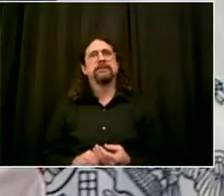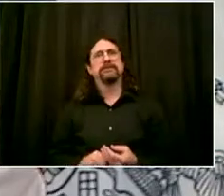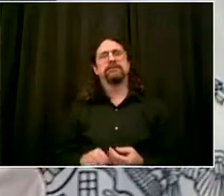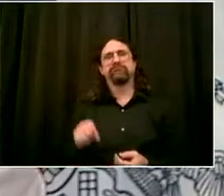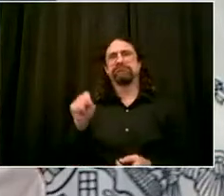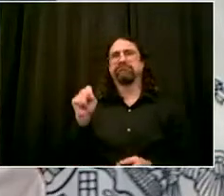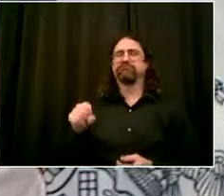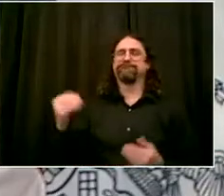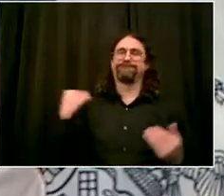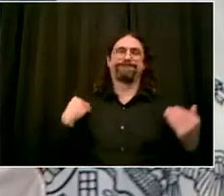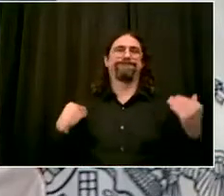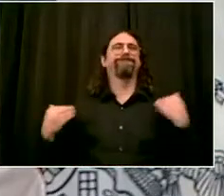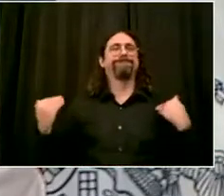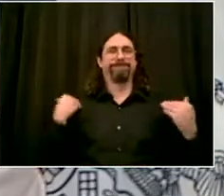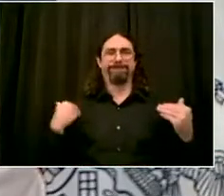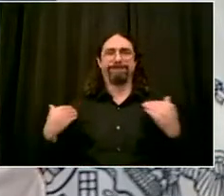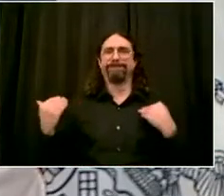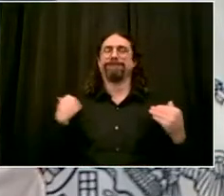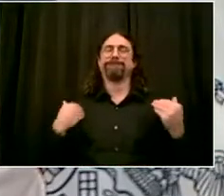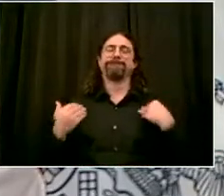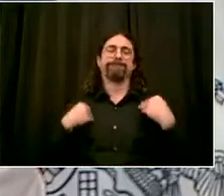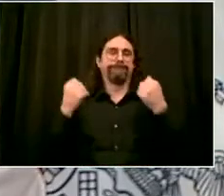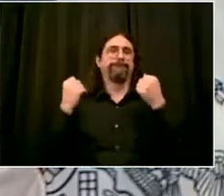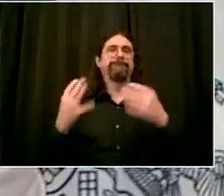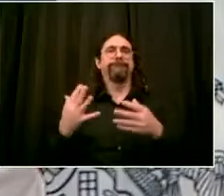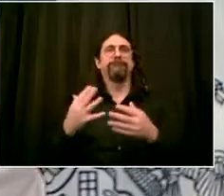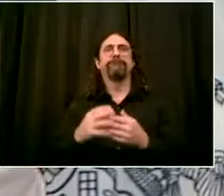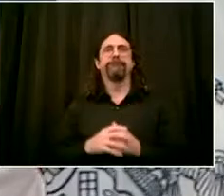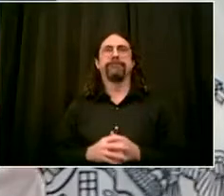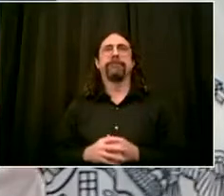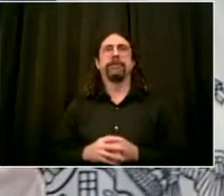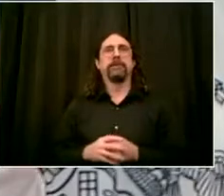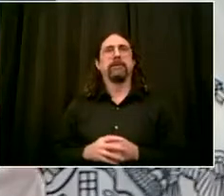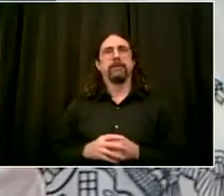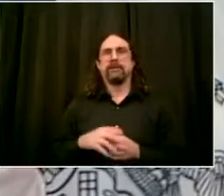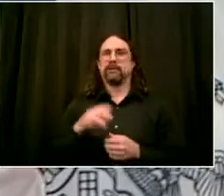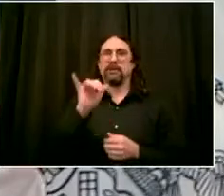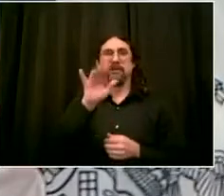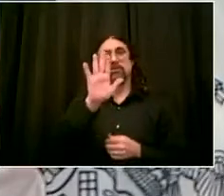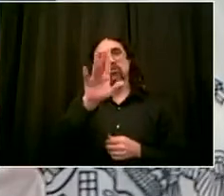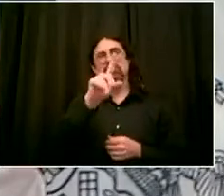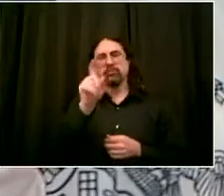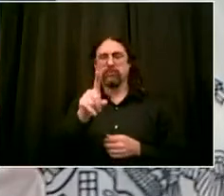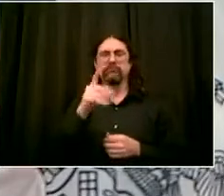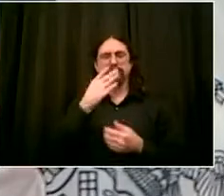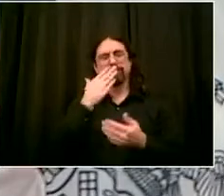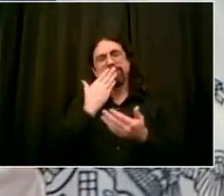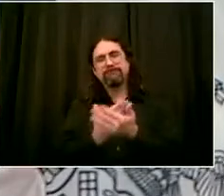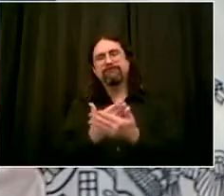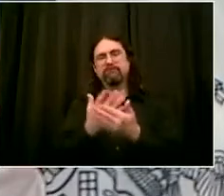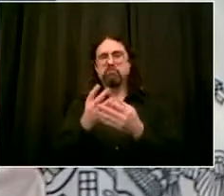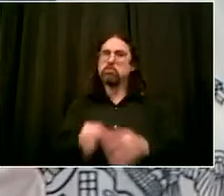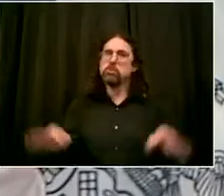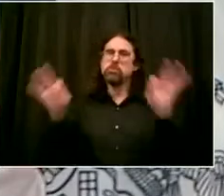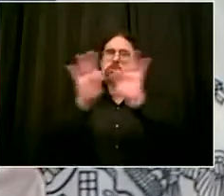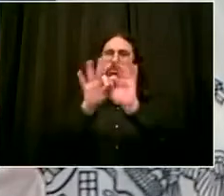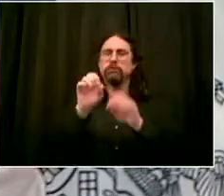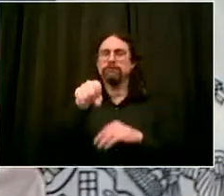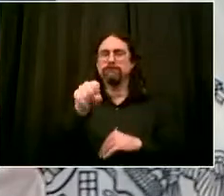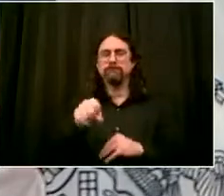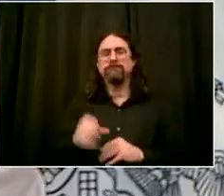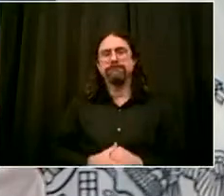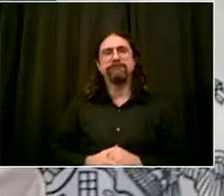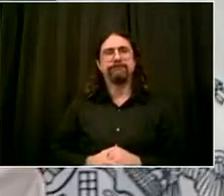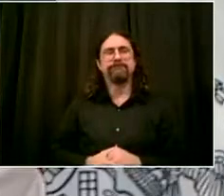question um there's a lot we can do to help each business it is not what we ideally would like to do um you know